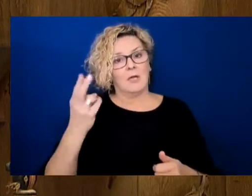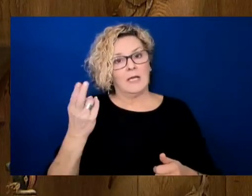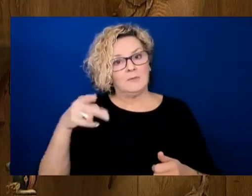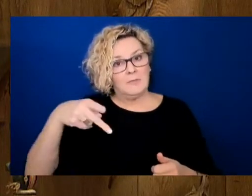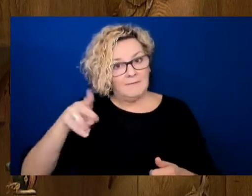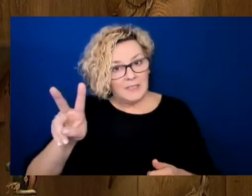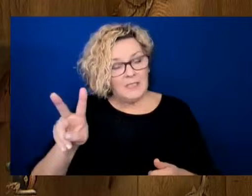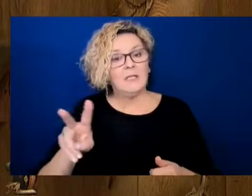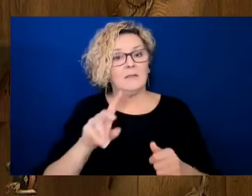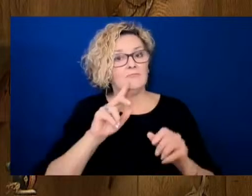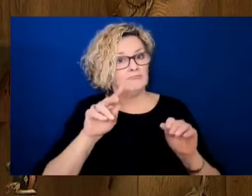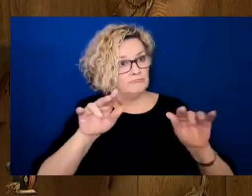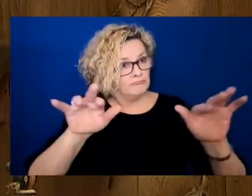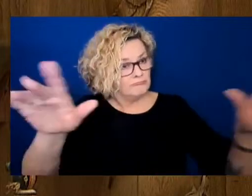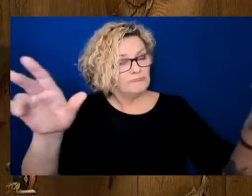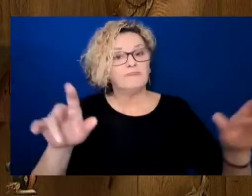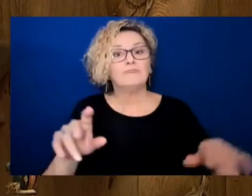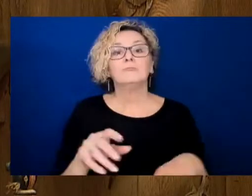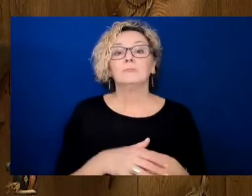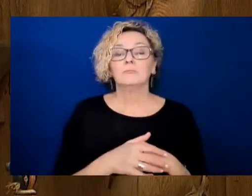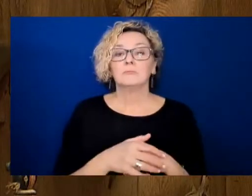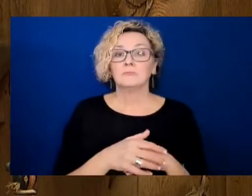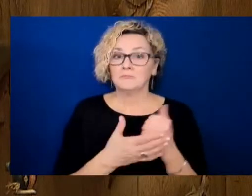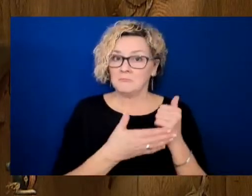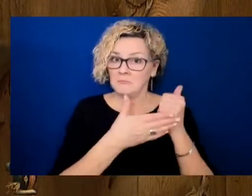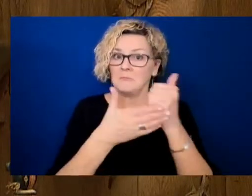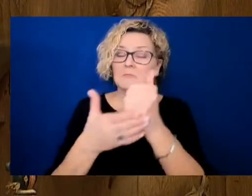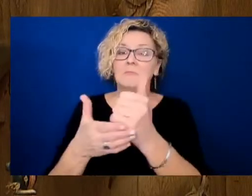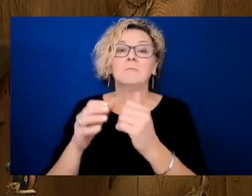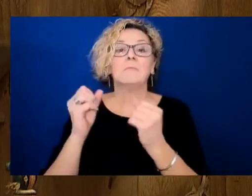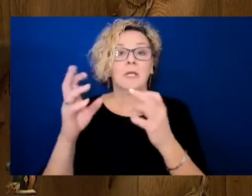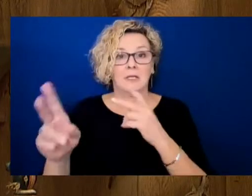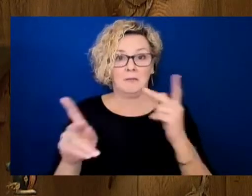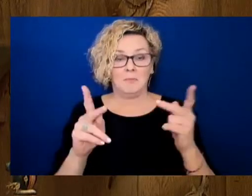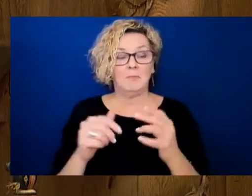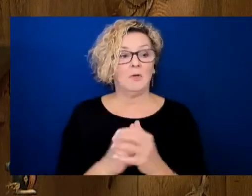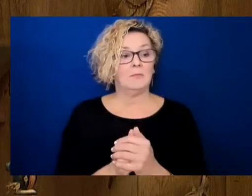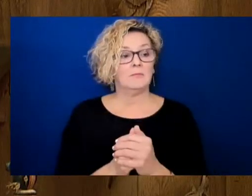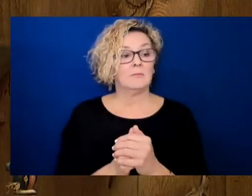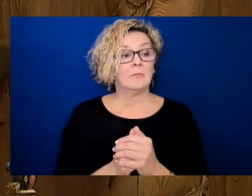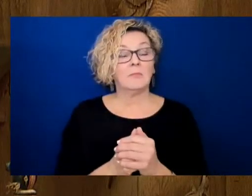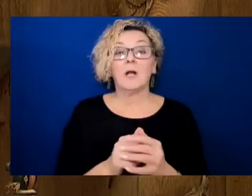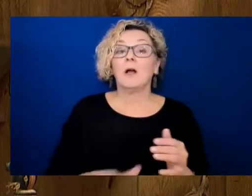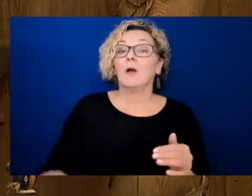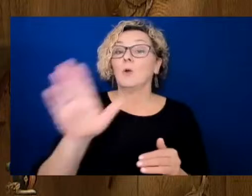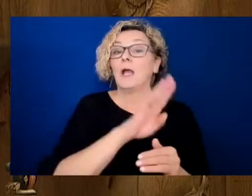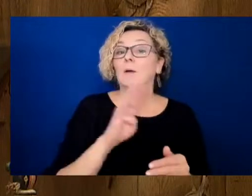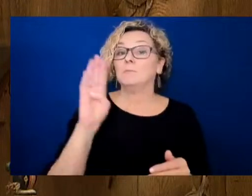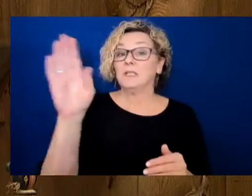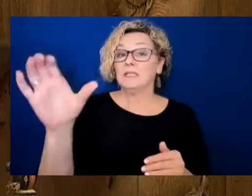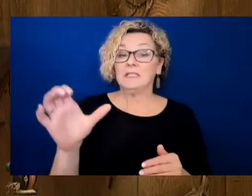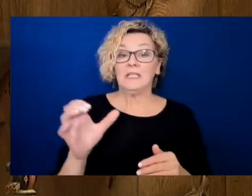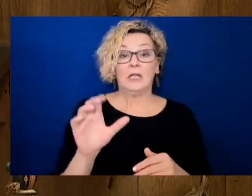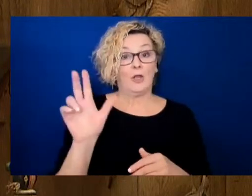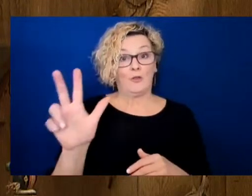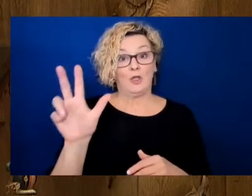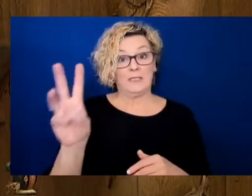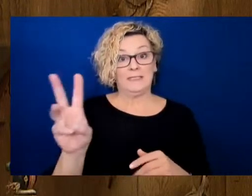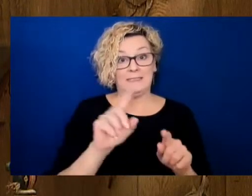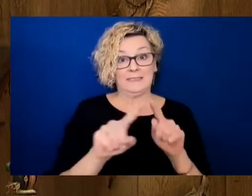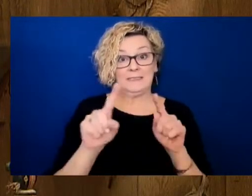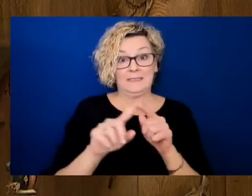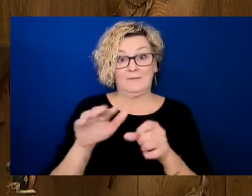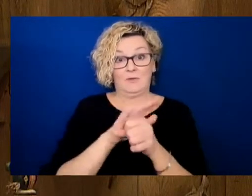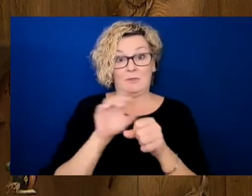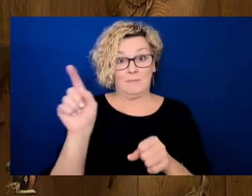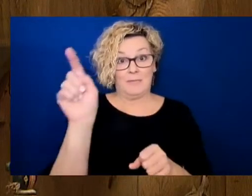very real possibility. At 36 sites across BC, our lung cancer screening program is helping to